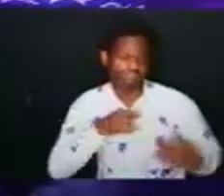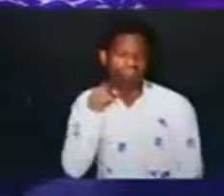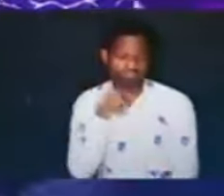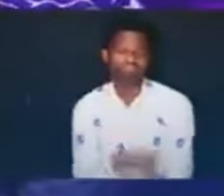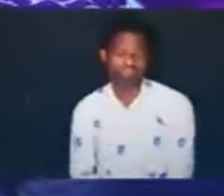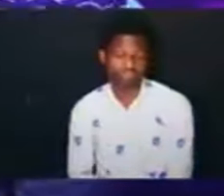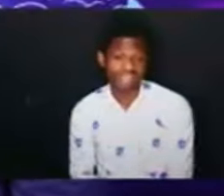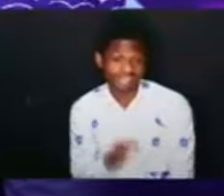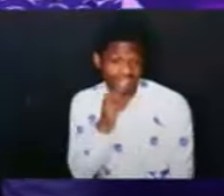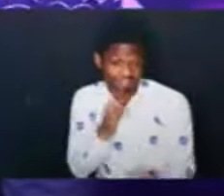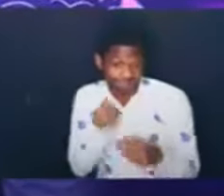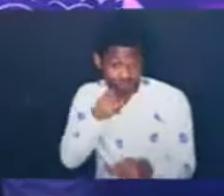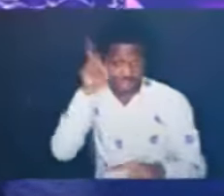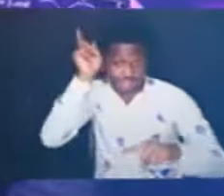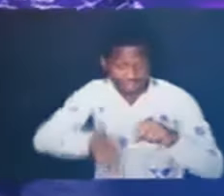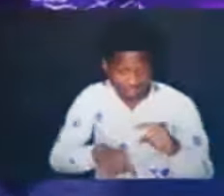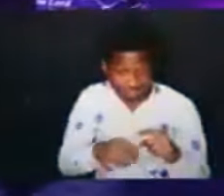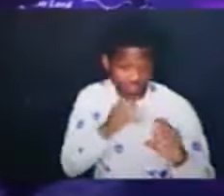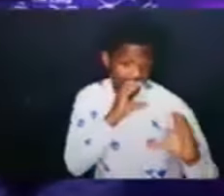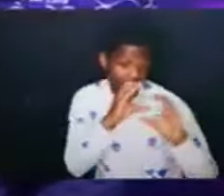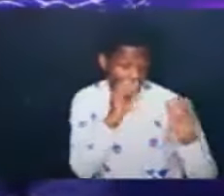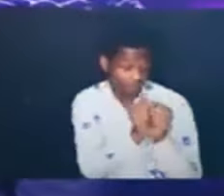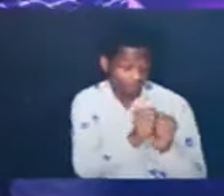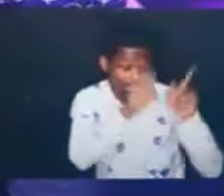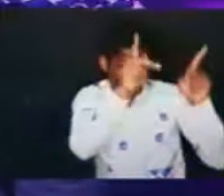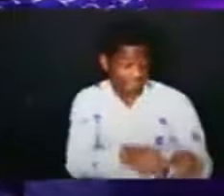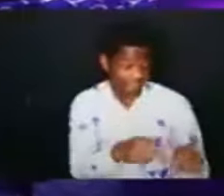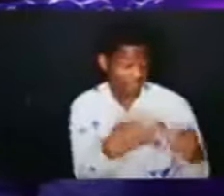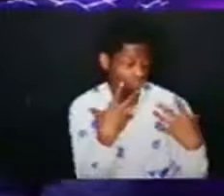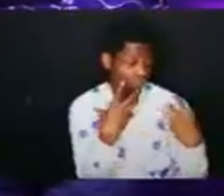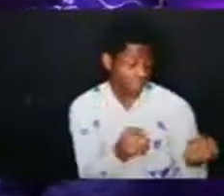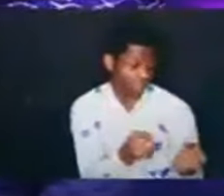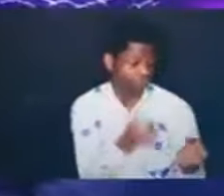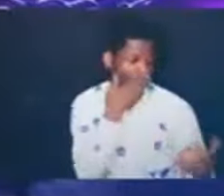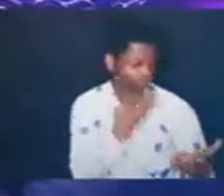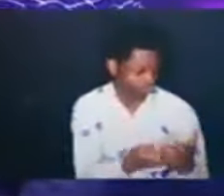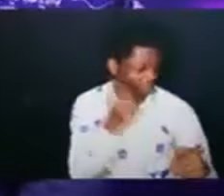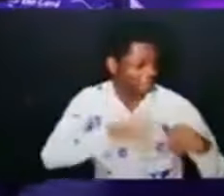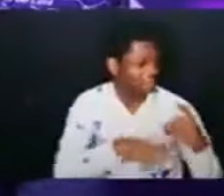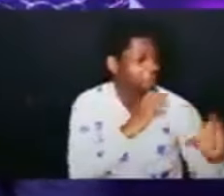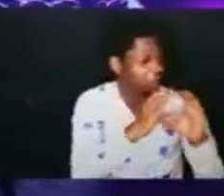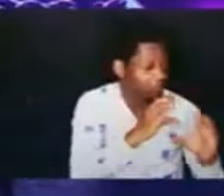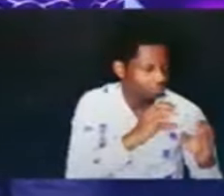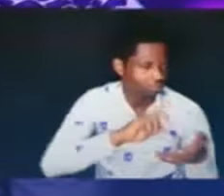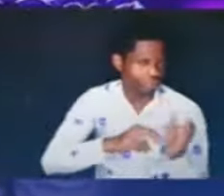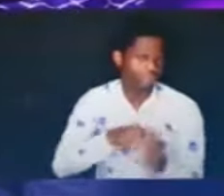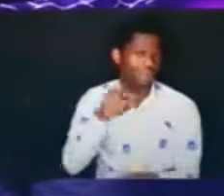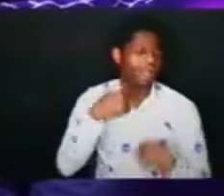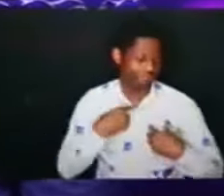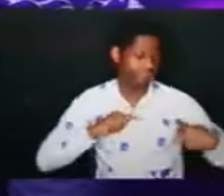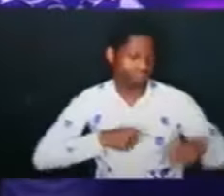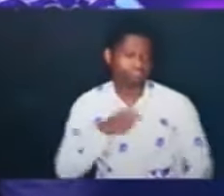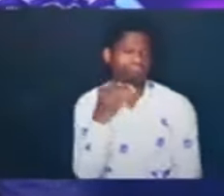obi ankasa no na chese o ya odie bi e wo huhum etia nipa. Now even your spouse. We a bit me about one who can impoint him.